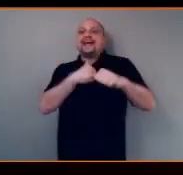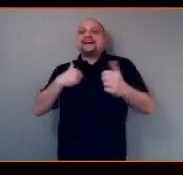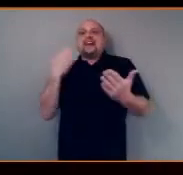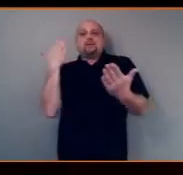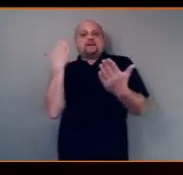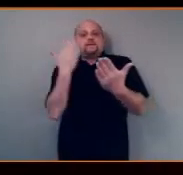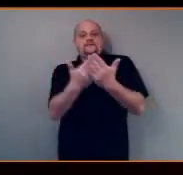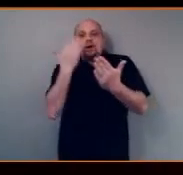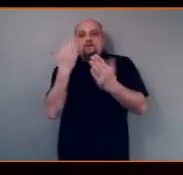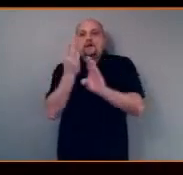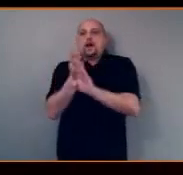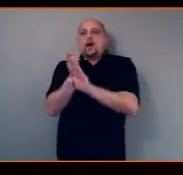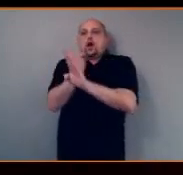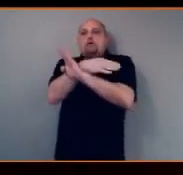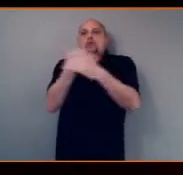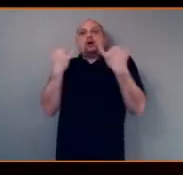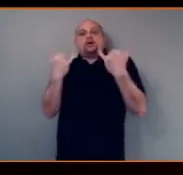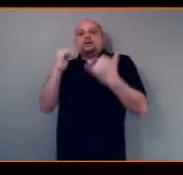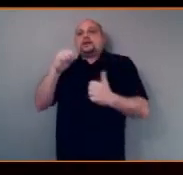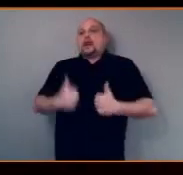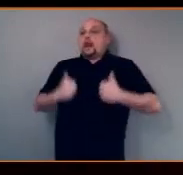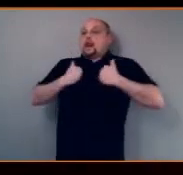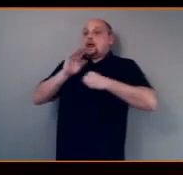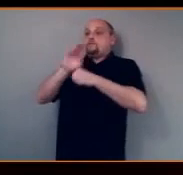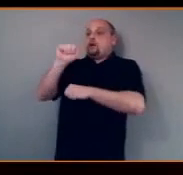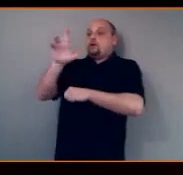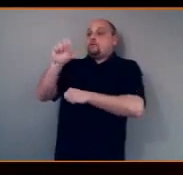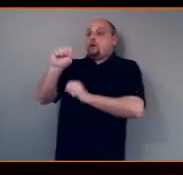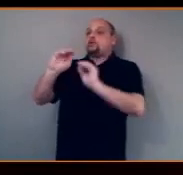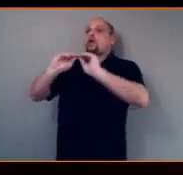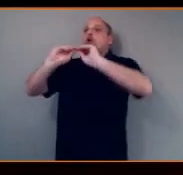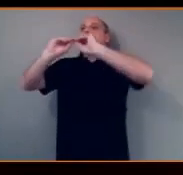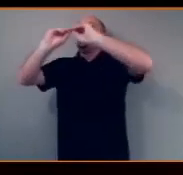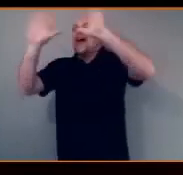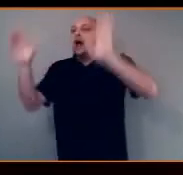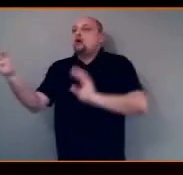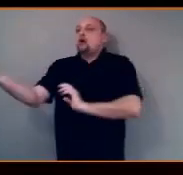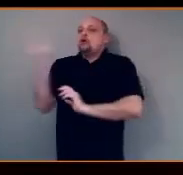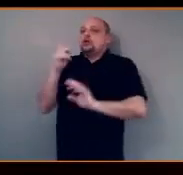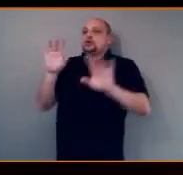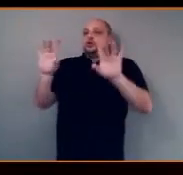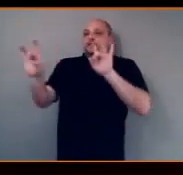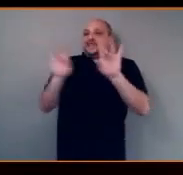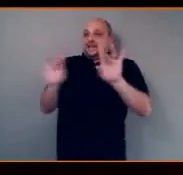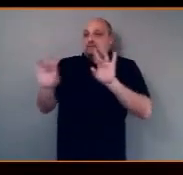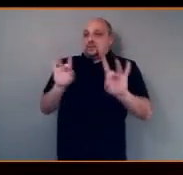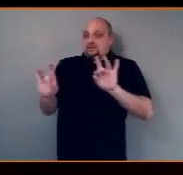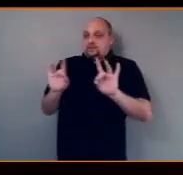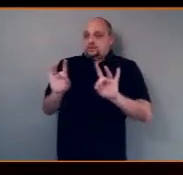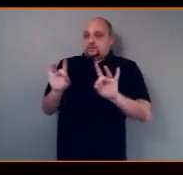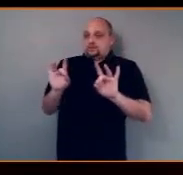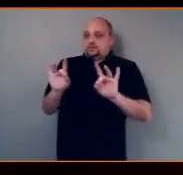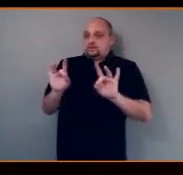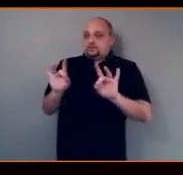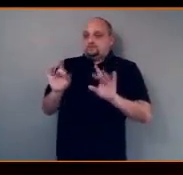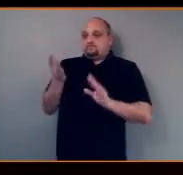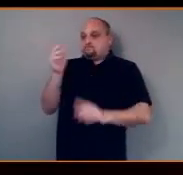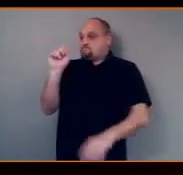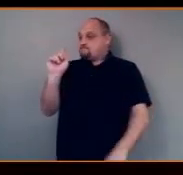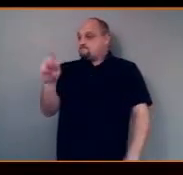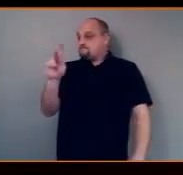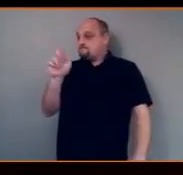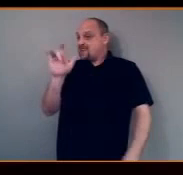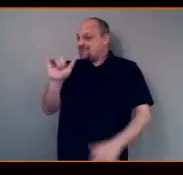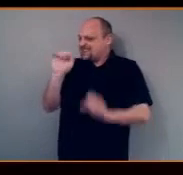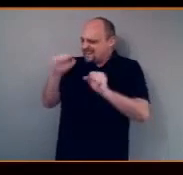prior existence of life on Mars without the return of samples that we take with the mission? So Kelsey, could